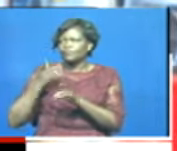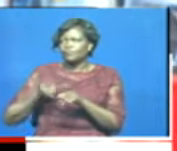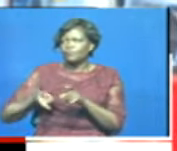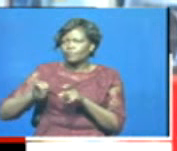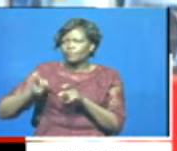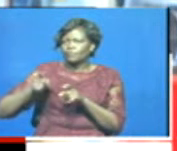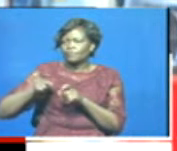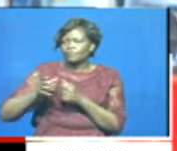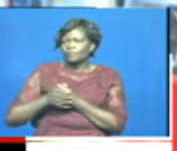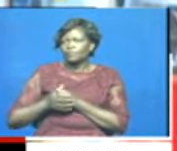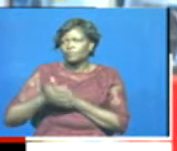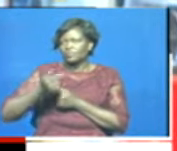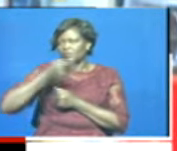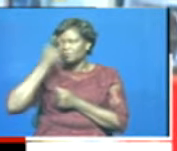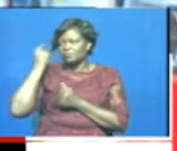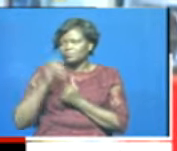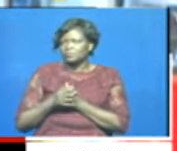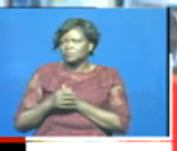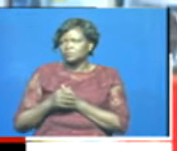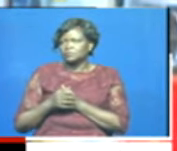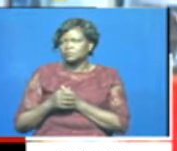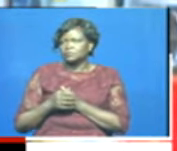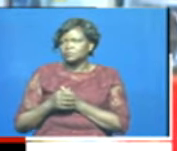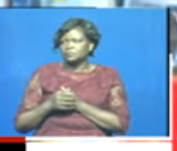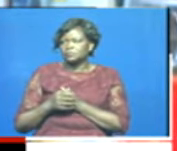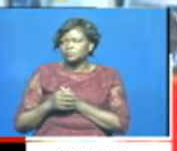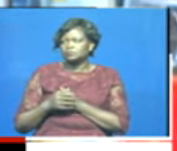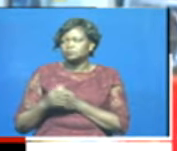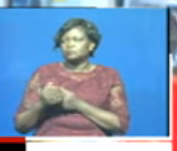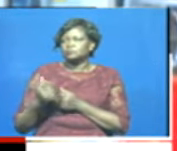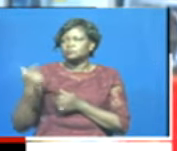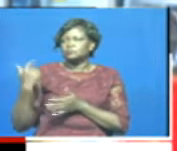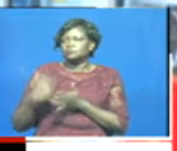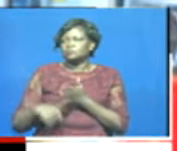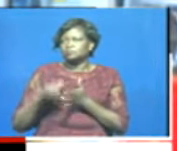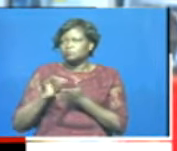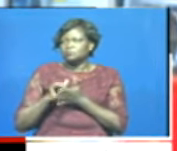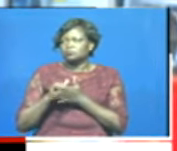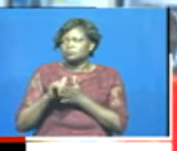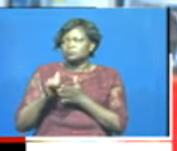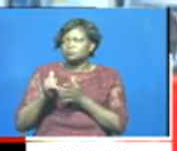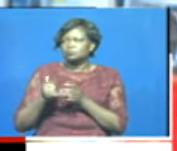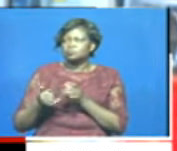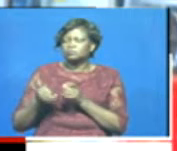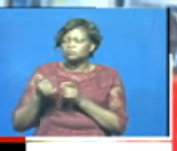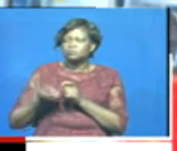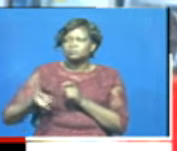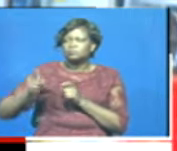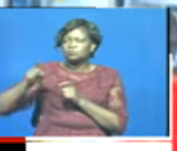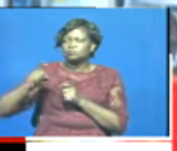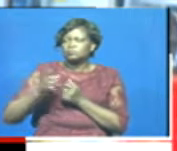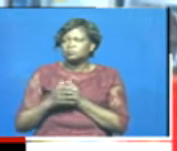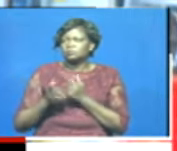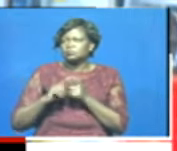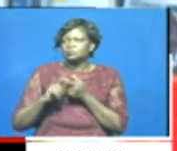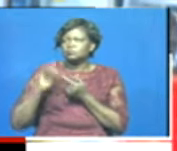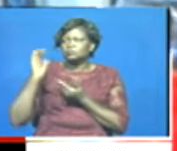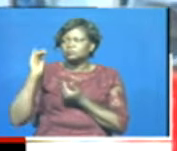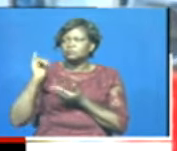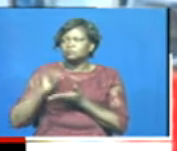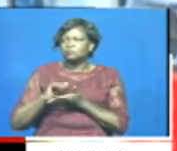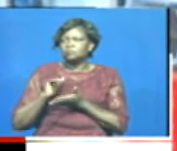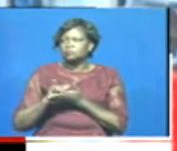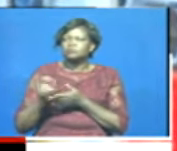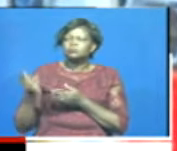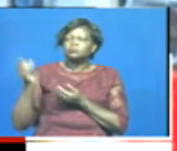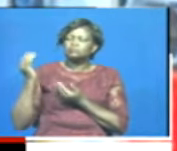due to that price that has been talked about. Yeah, and we are expecting they are coming more and